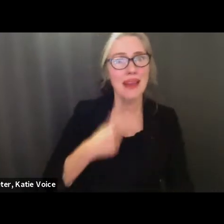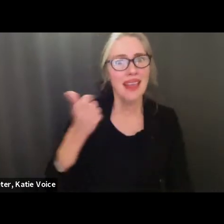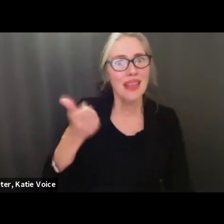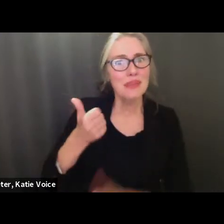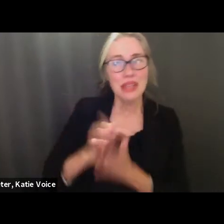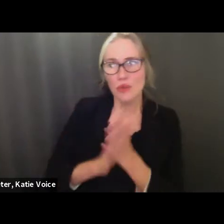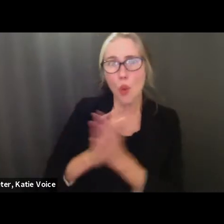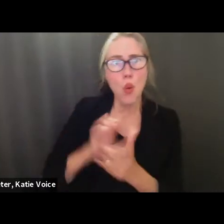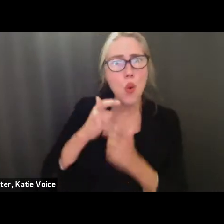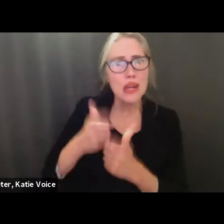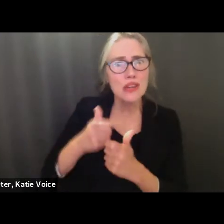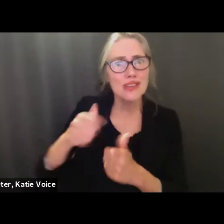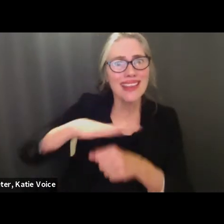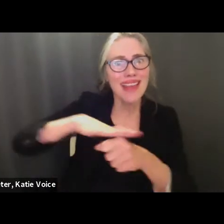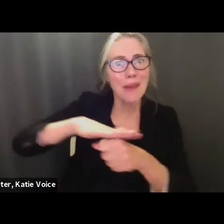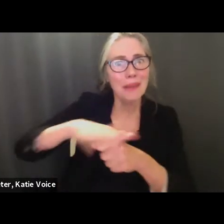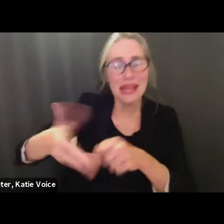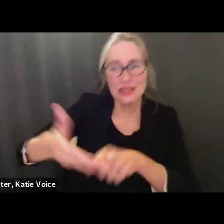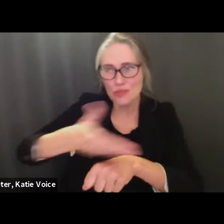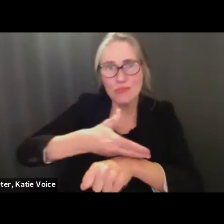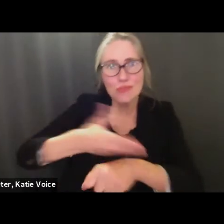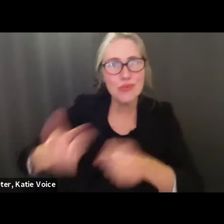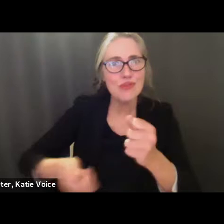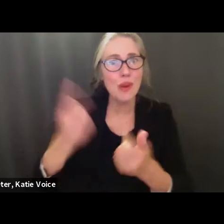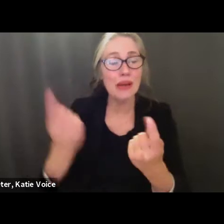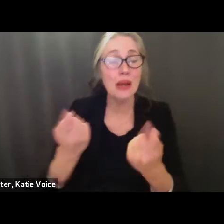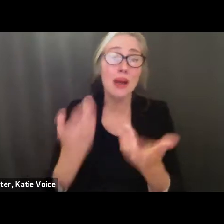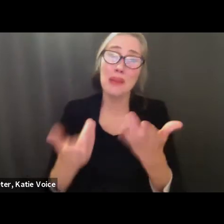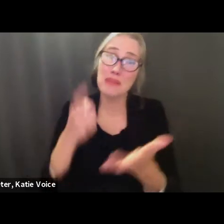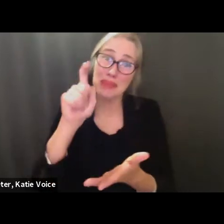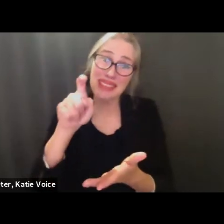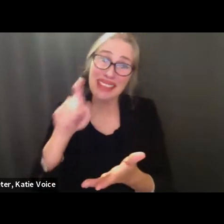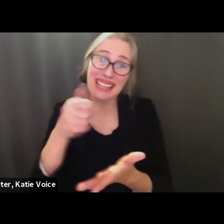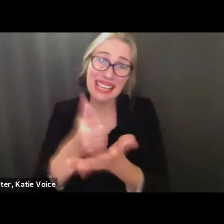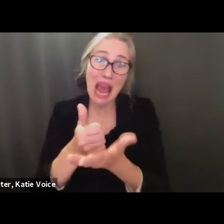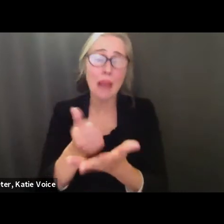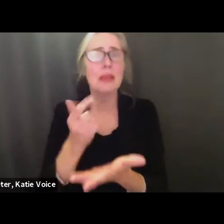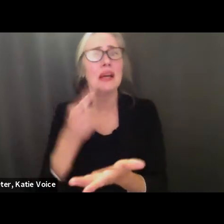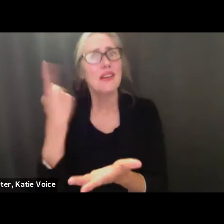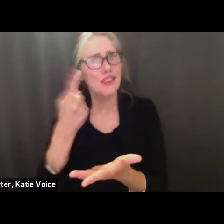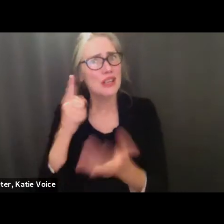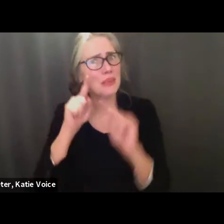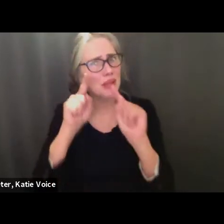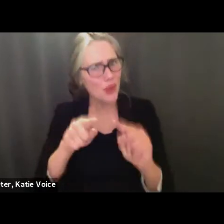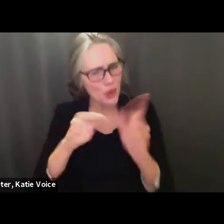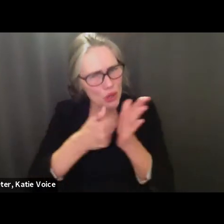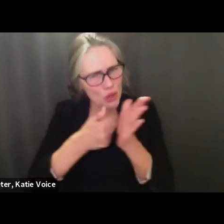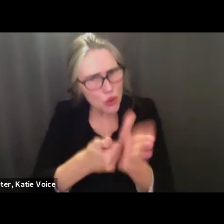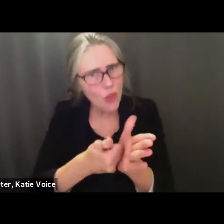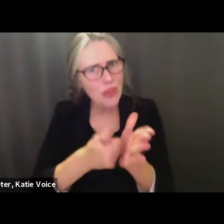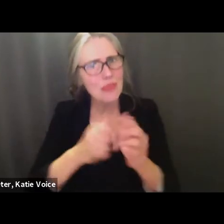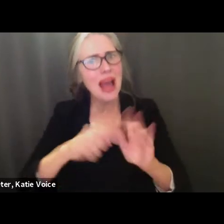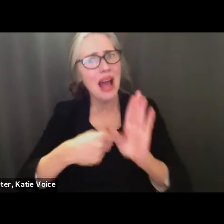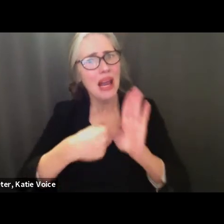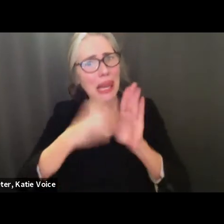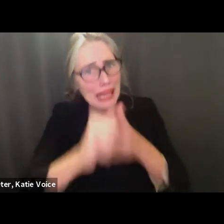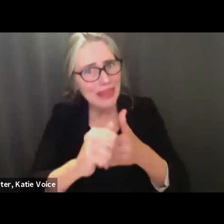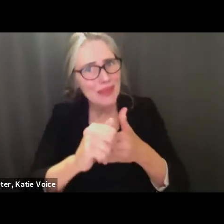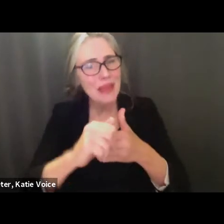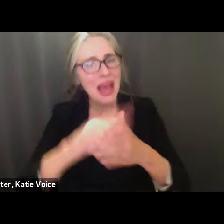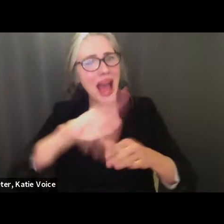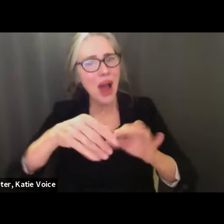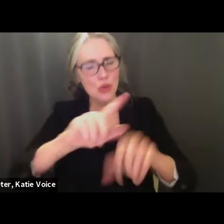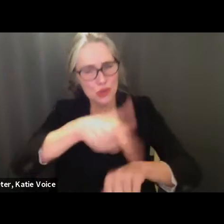this space, but may need some help coordinating and having an adult there that can help lead them. So I